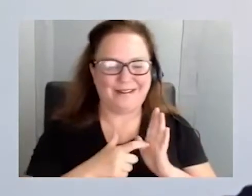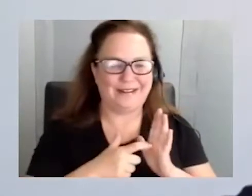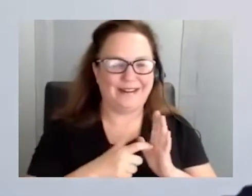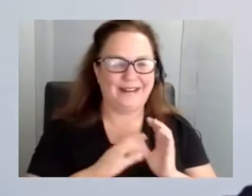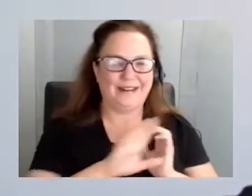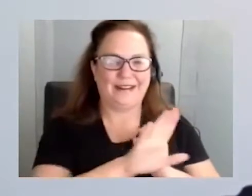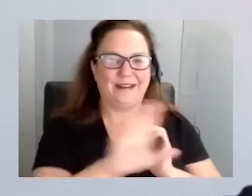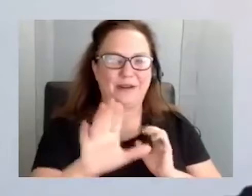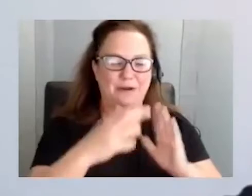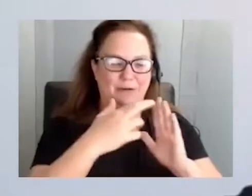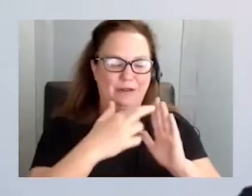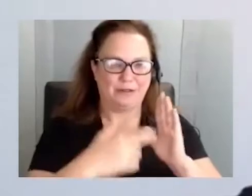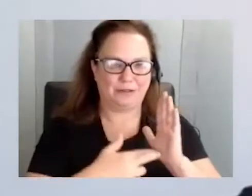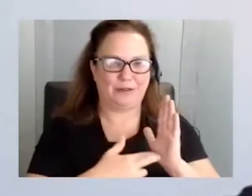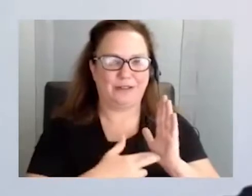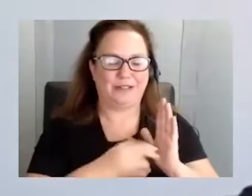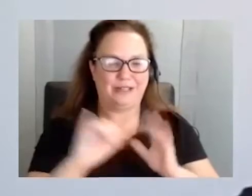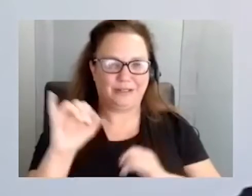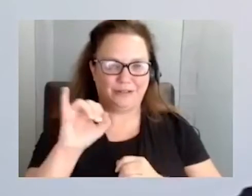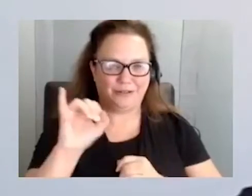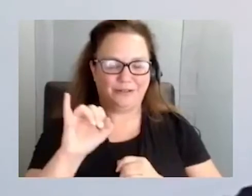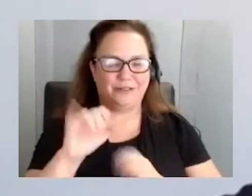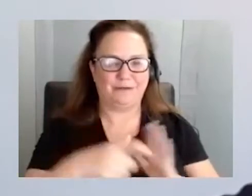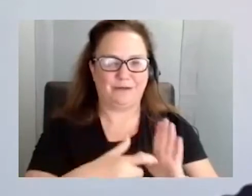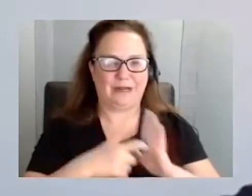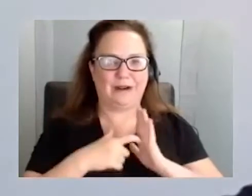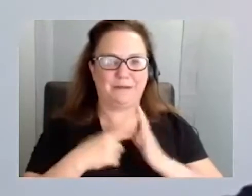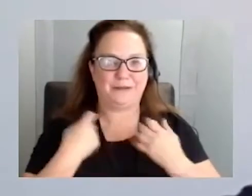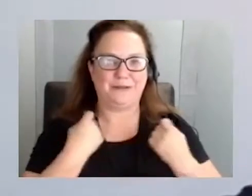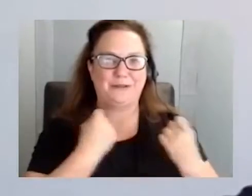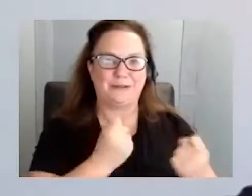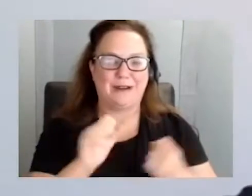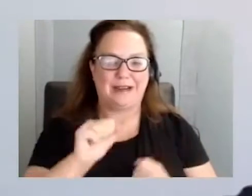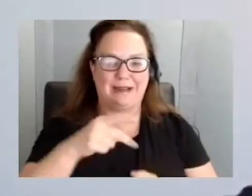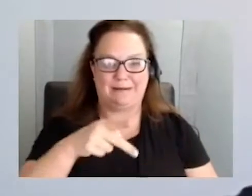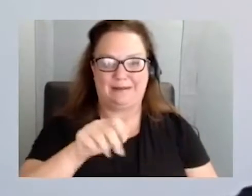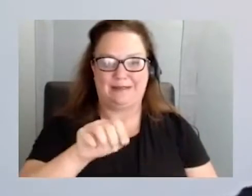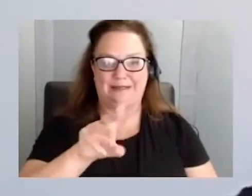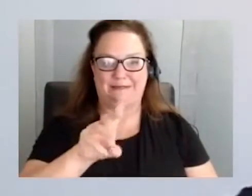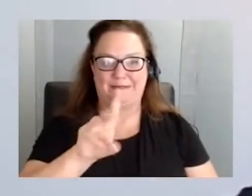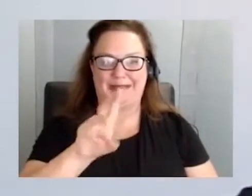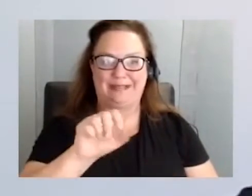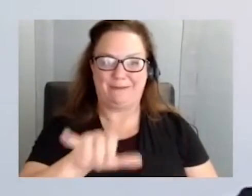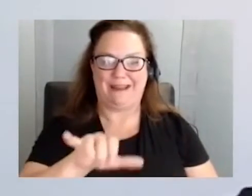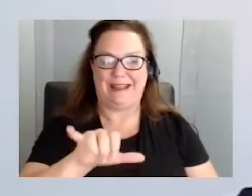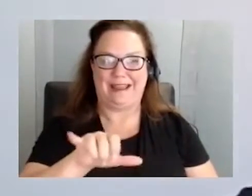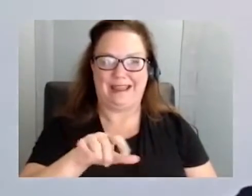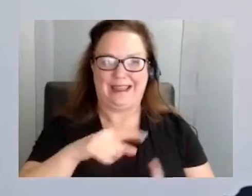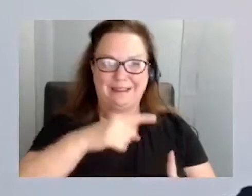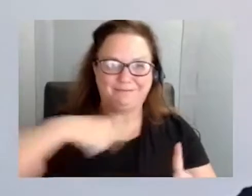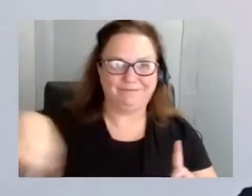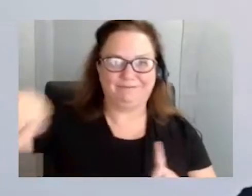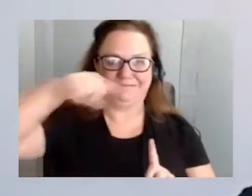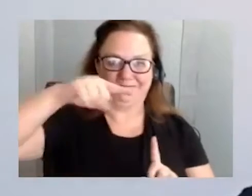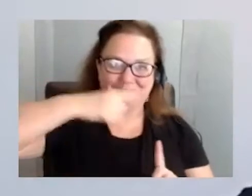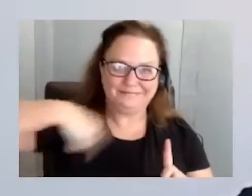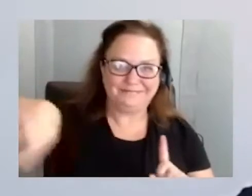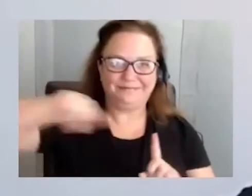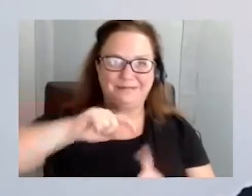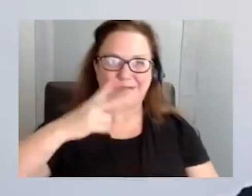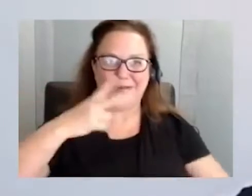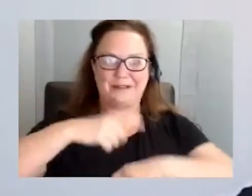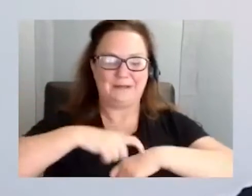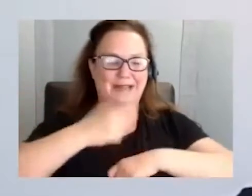your registration and insurance, that sort of thing. But you can do those loops around the track. Anybody